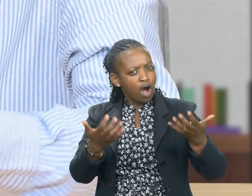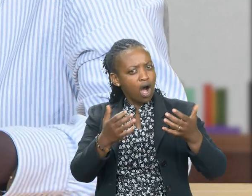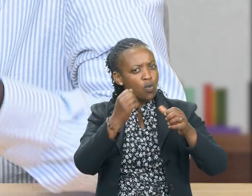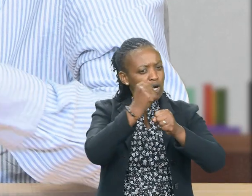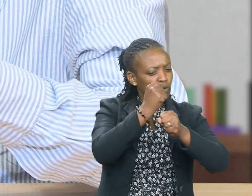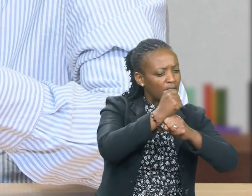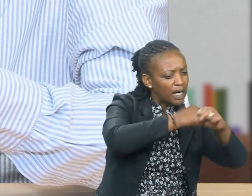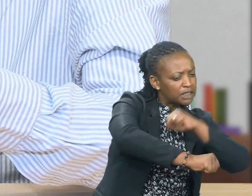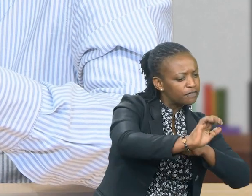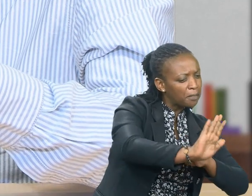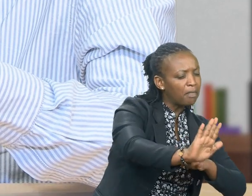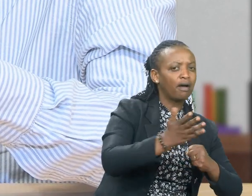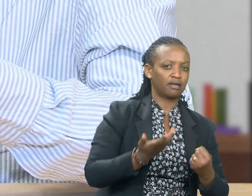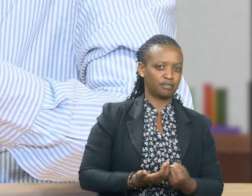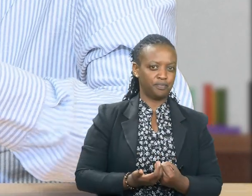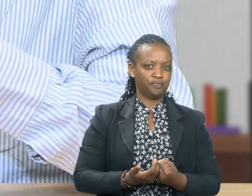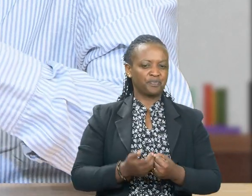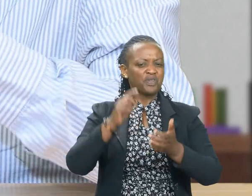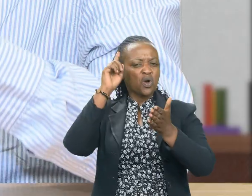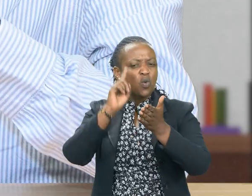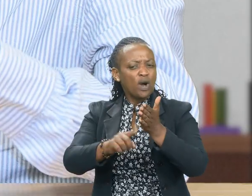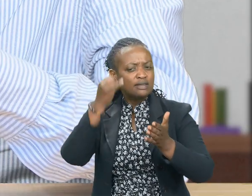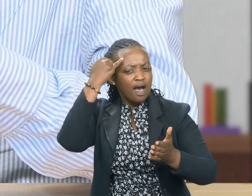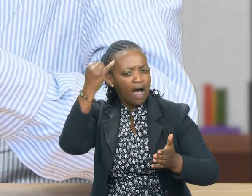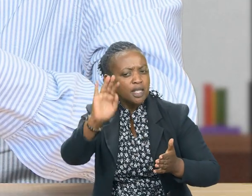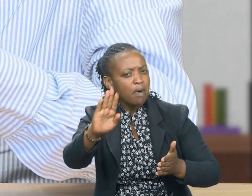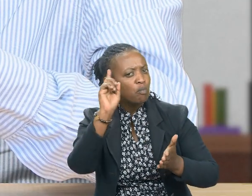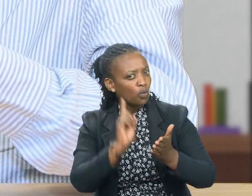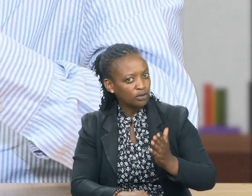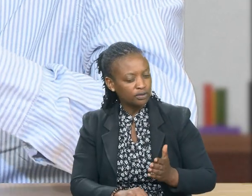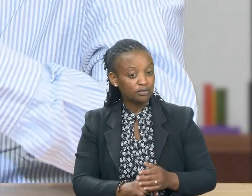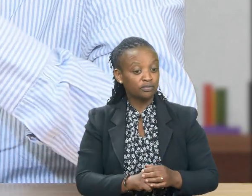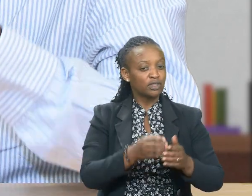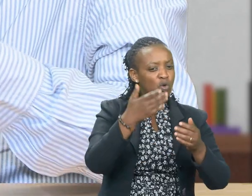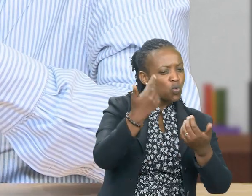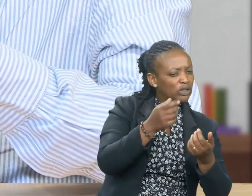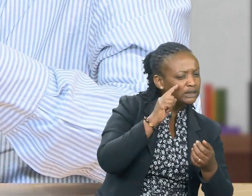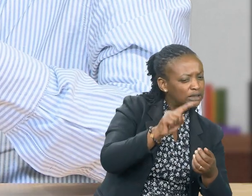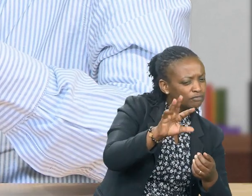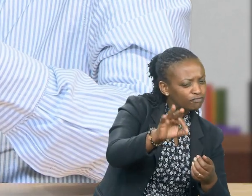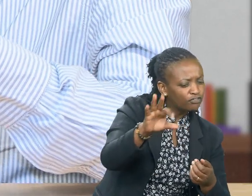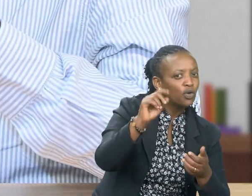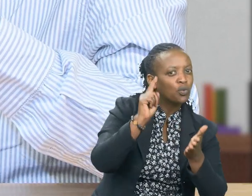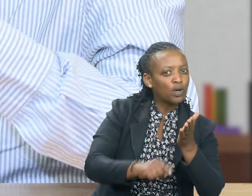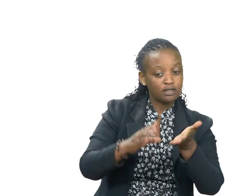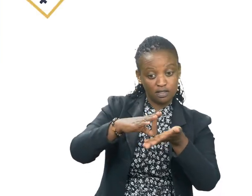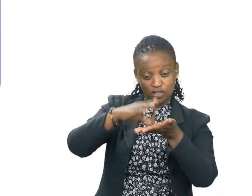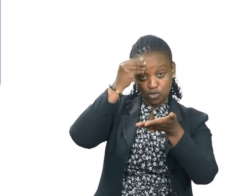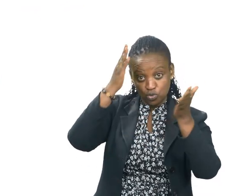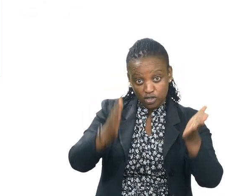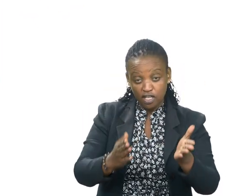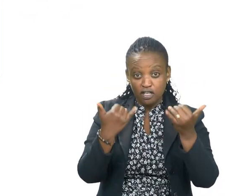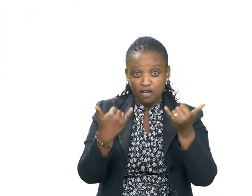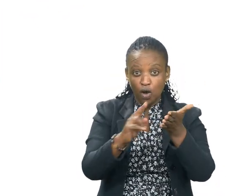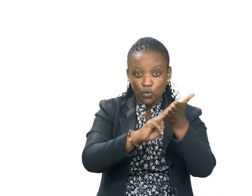they have done the activities. What is their ideas? What is their findings?